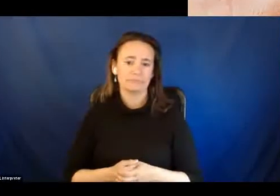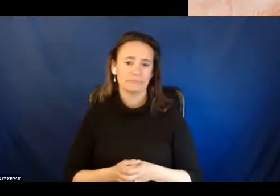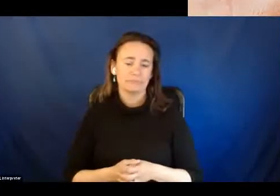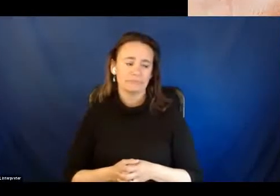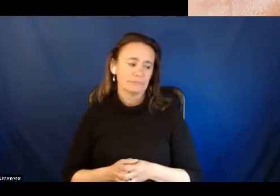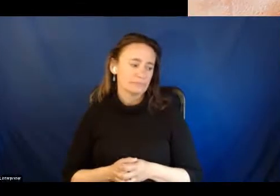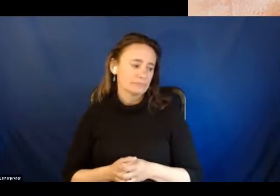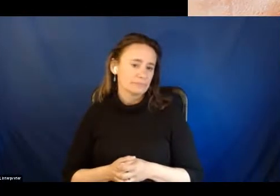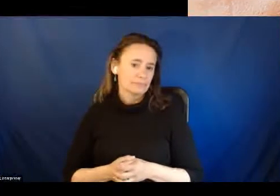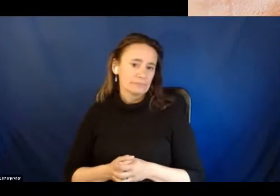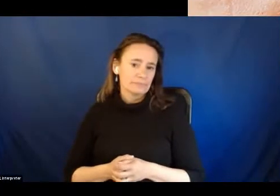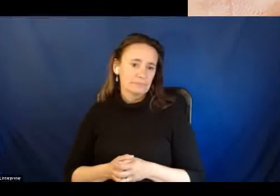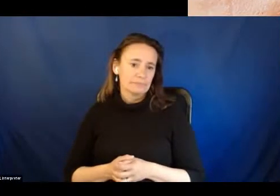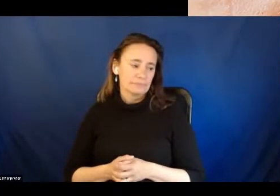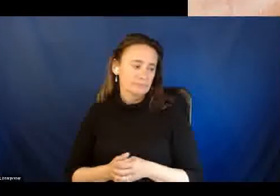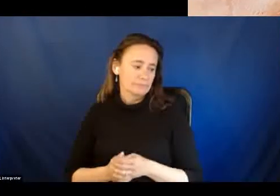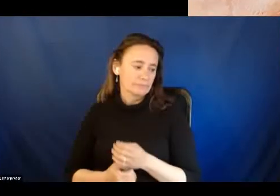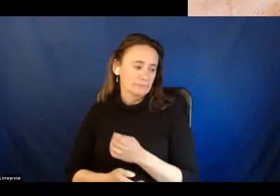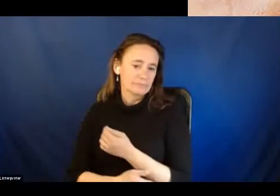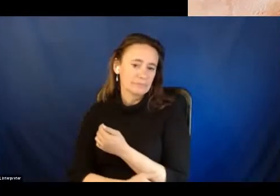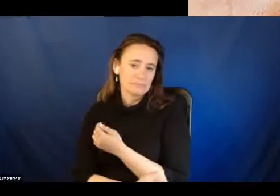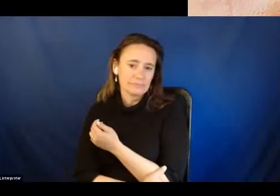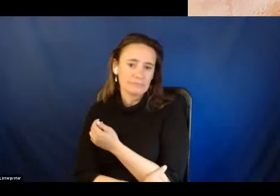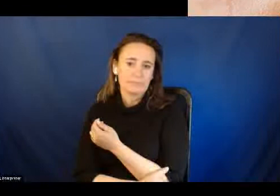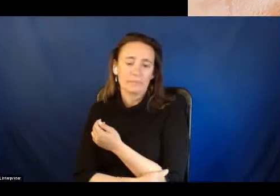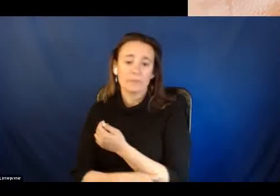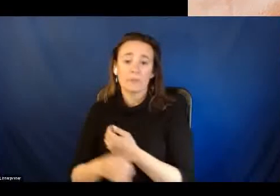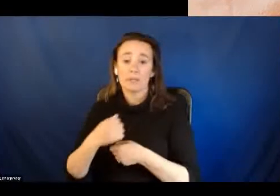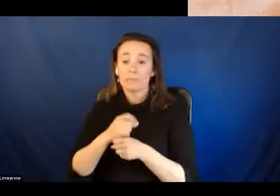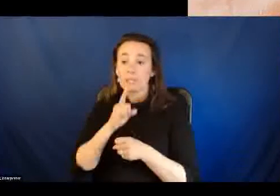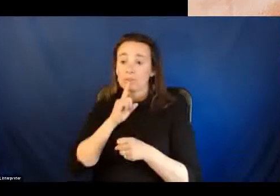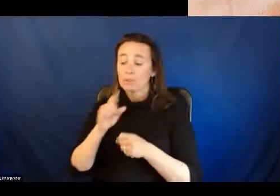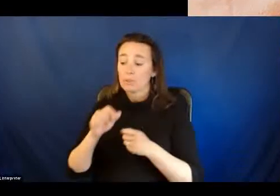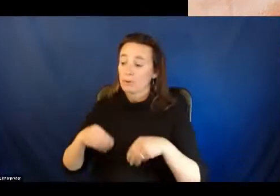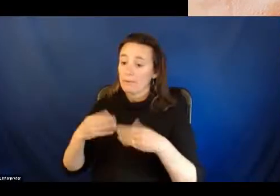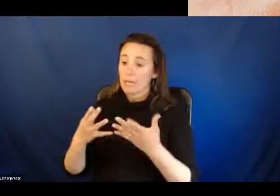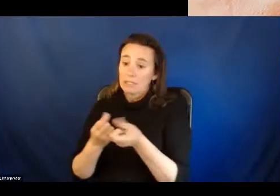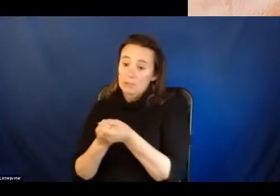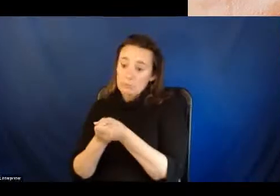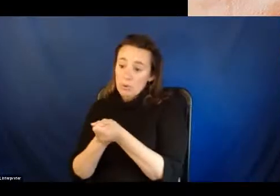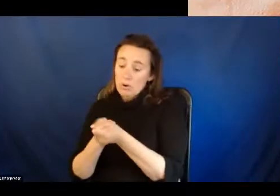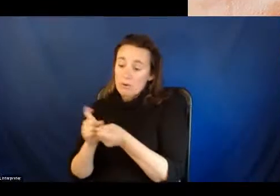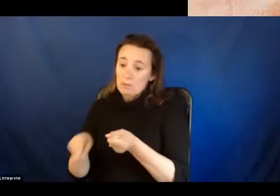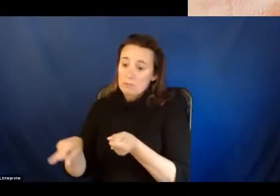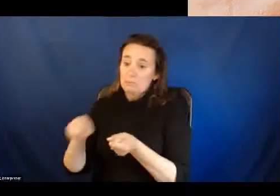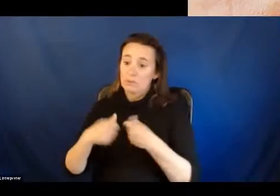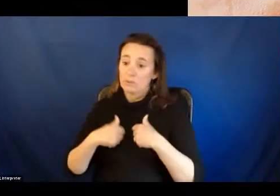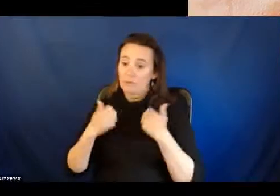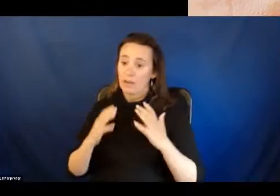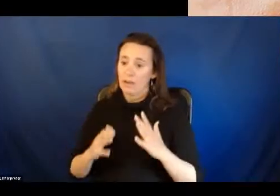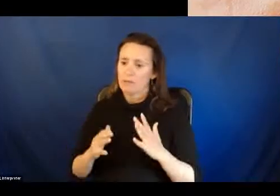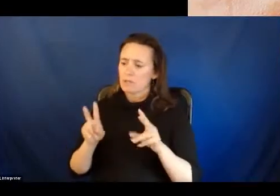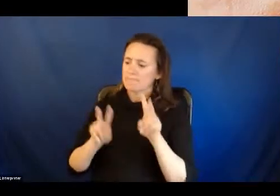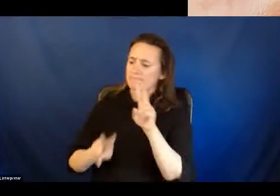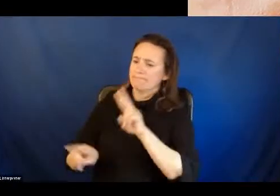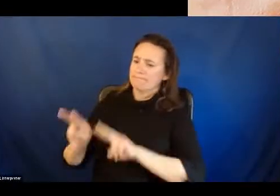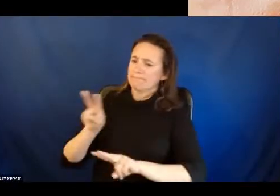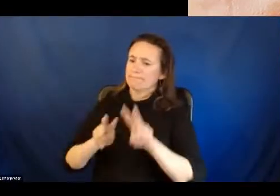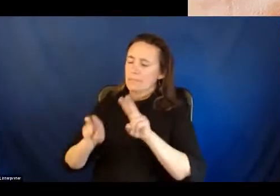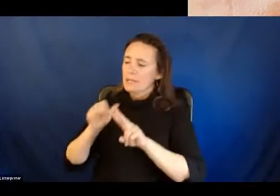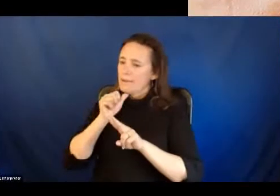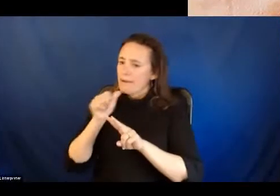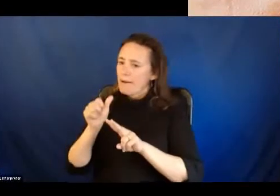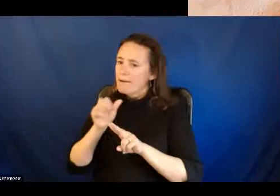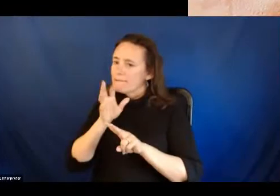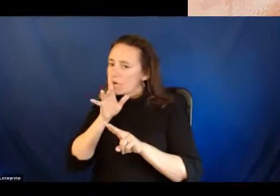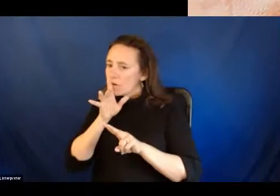We need to make sure that when we're providing for support for survivors, we are checking for nonverbal and verbal cues. And you all talked